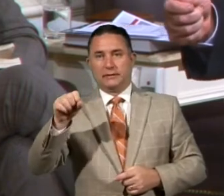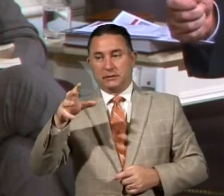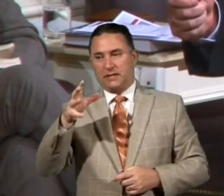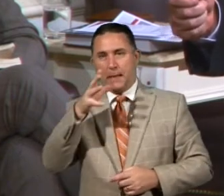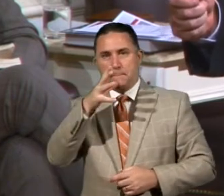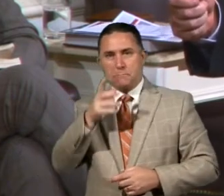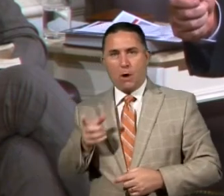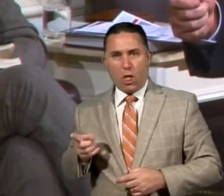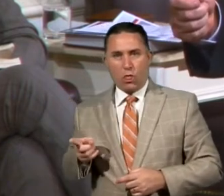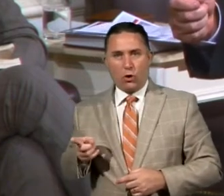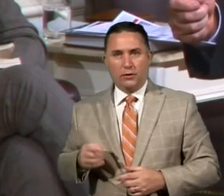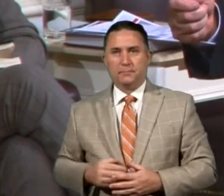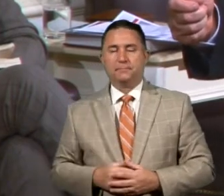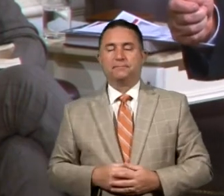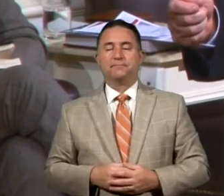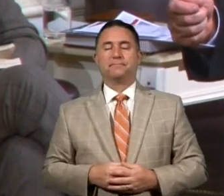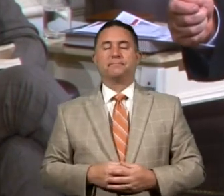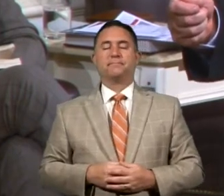mother.